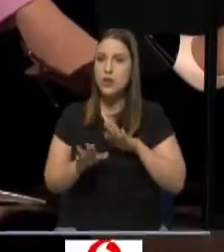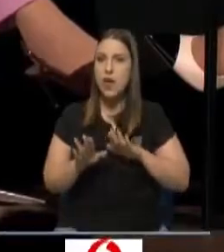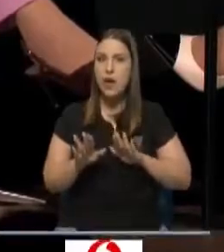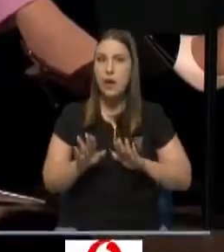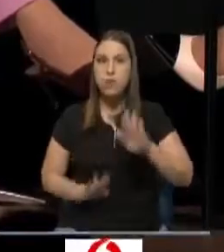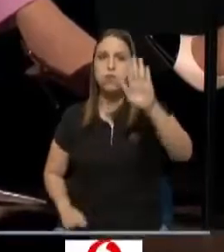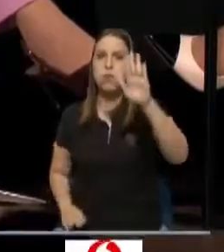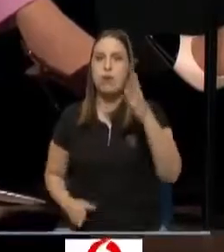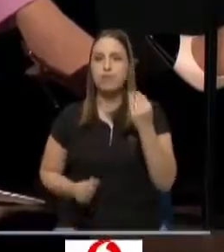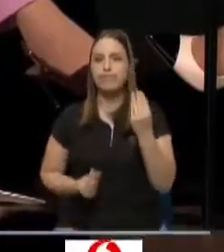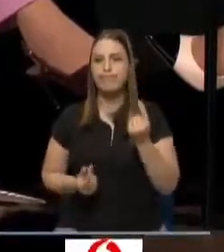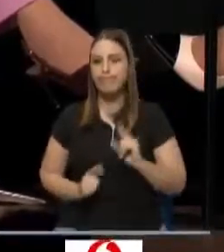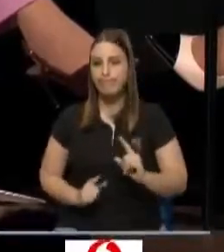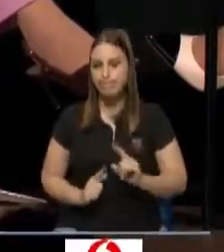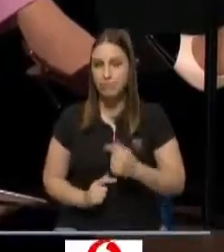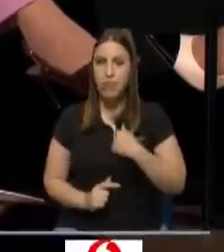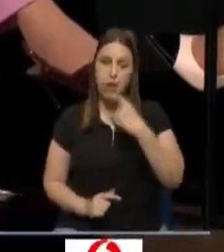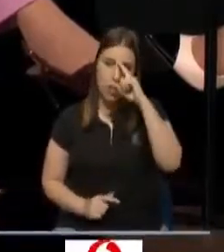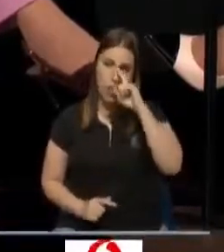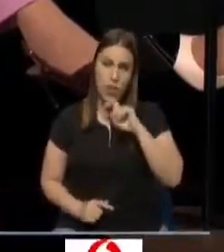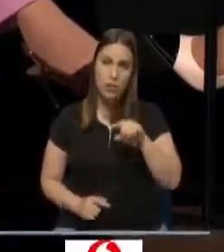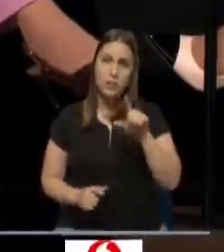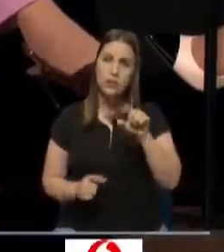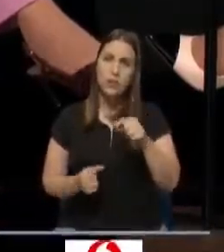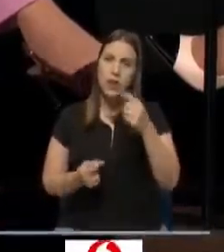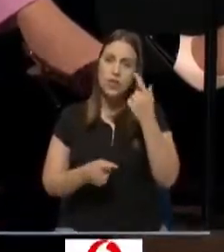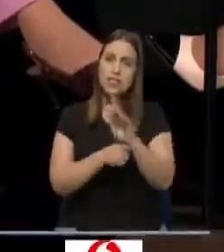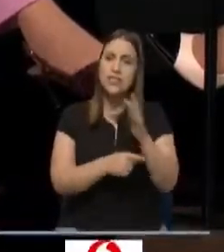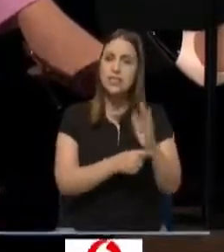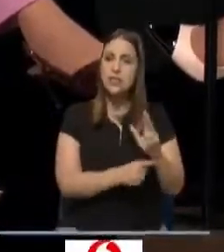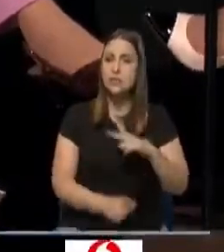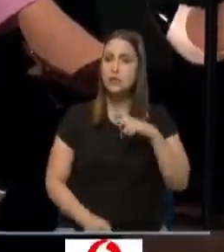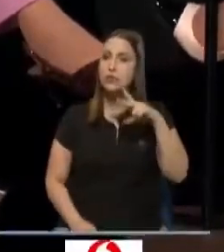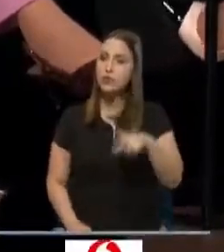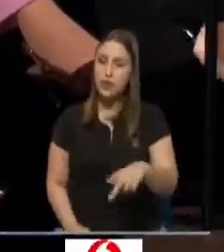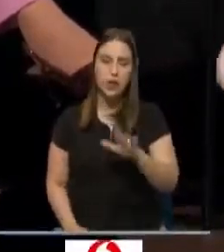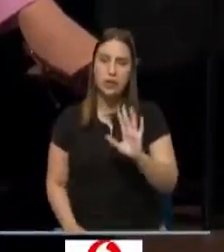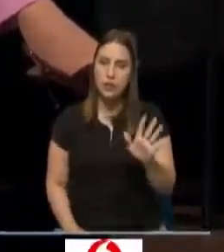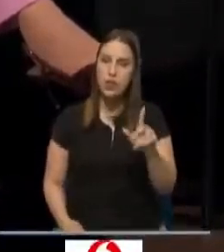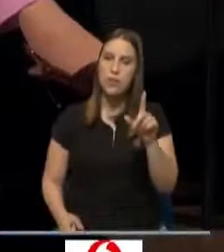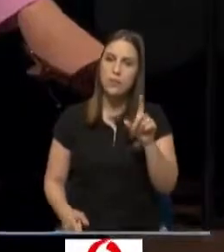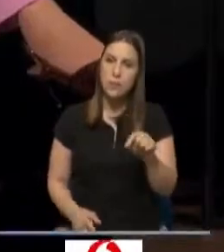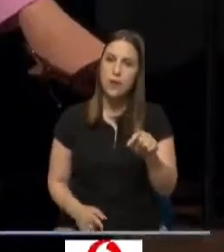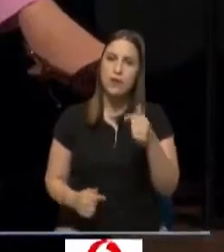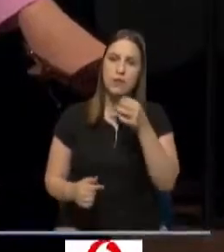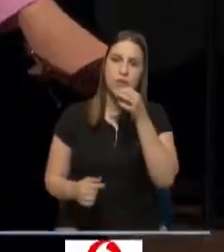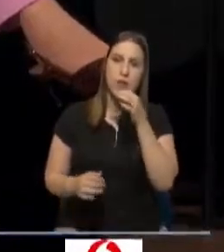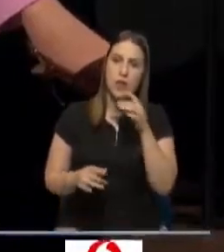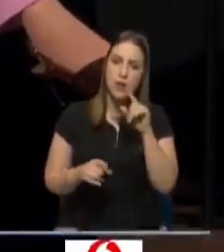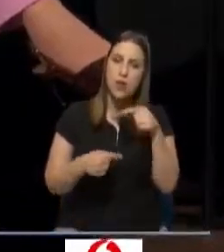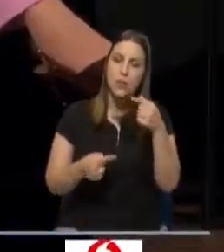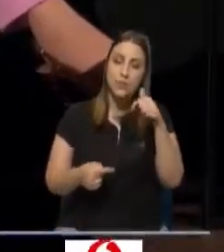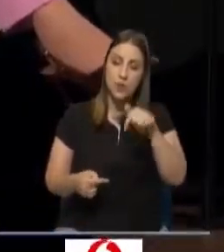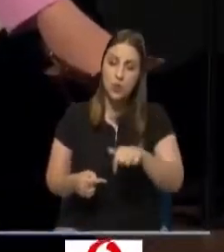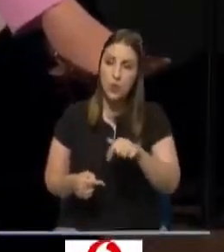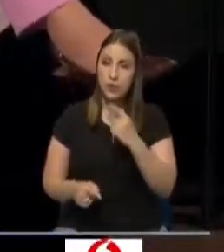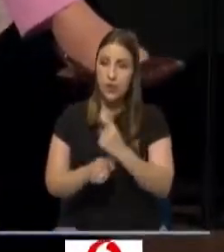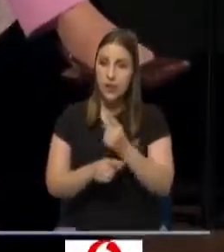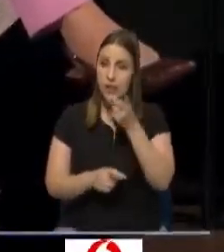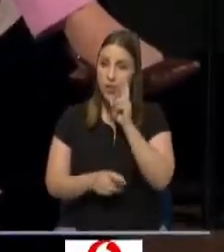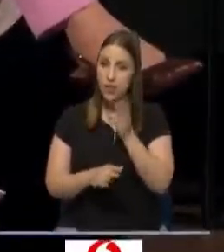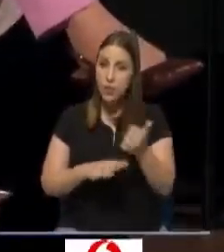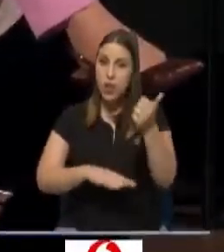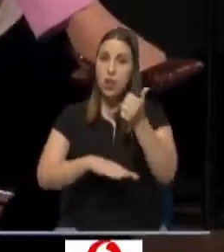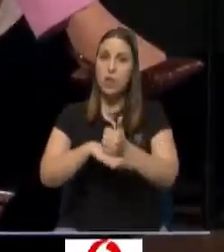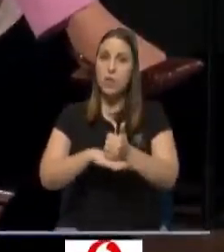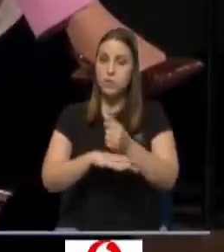not grown substantially. And I can give you other examples. Outside Portugal, the